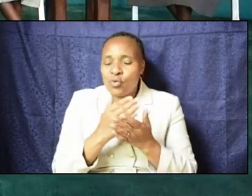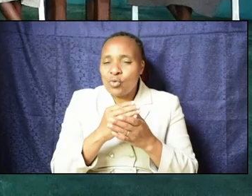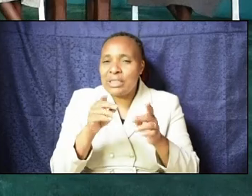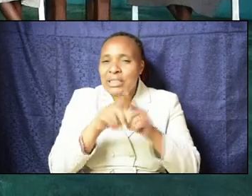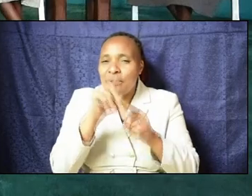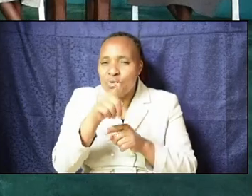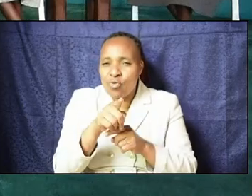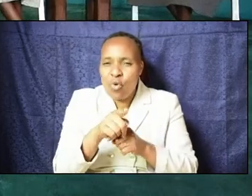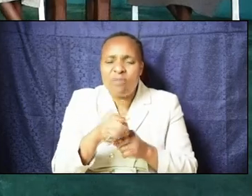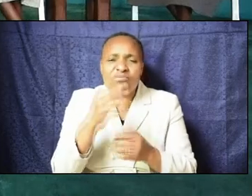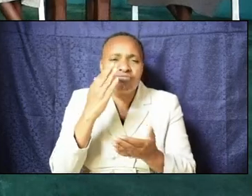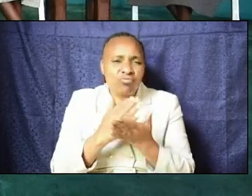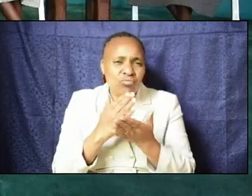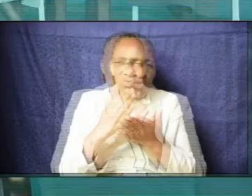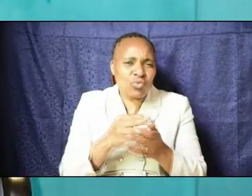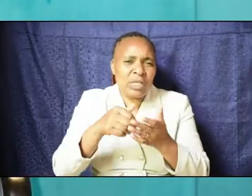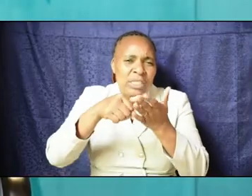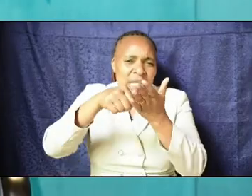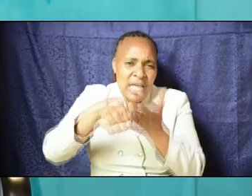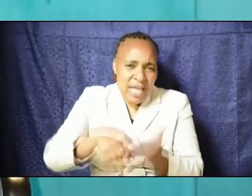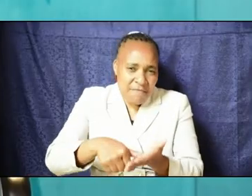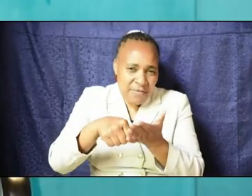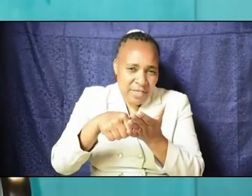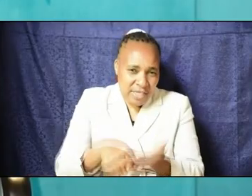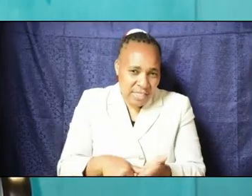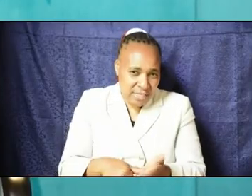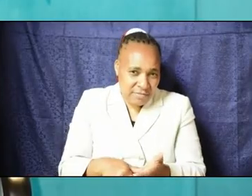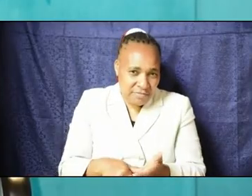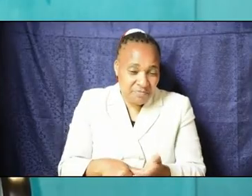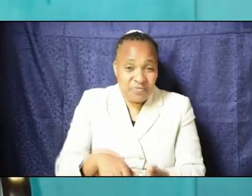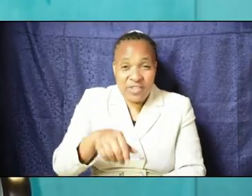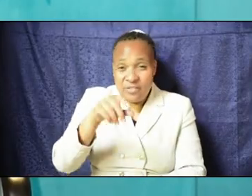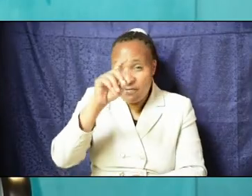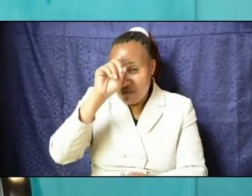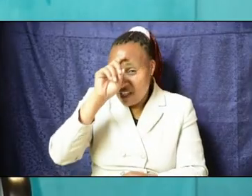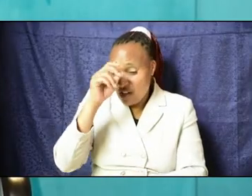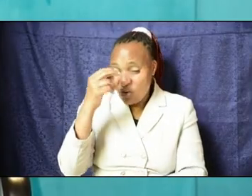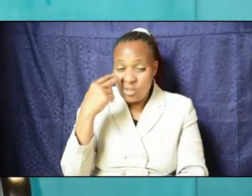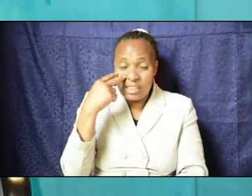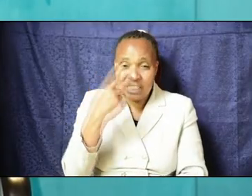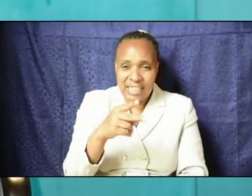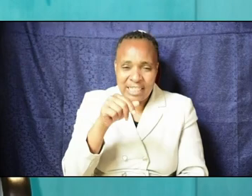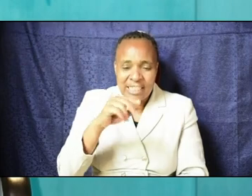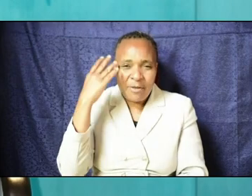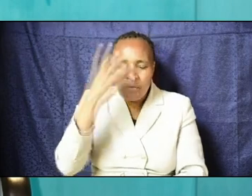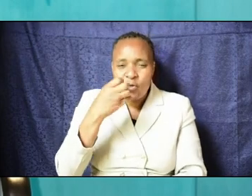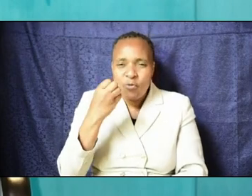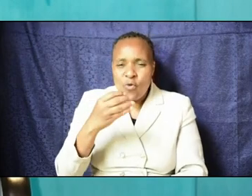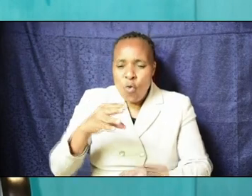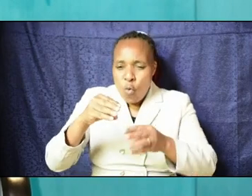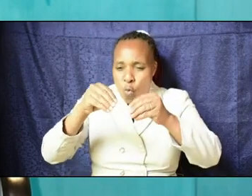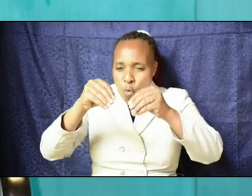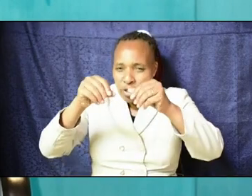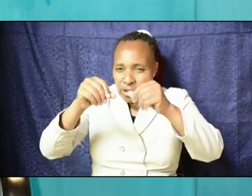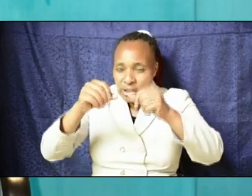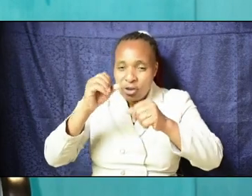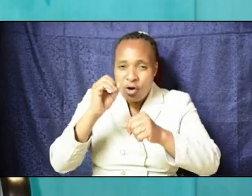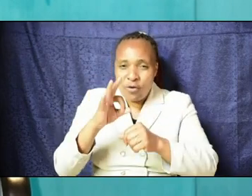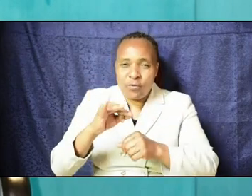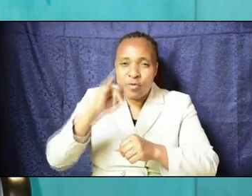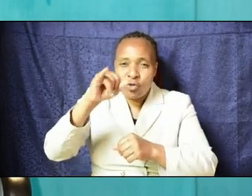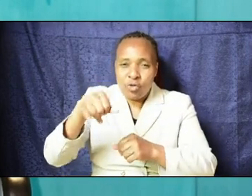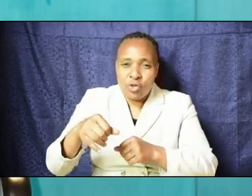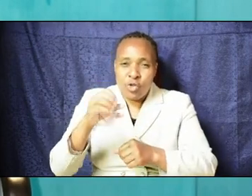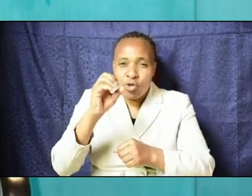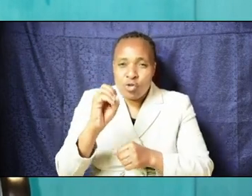have really emphasized, that Pharaoh got to see these beautiful qualities of Joseph. And